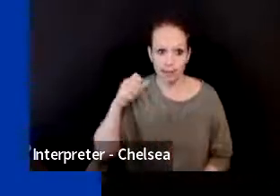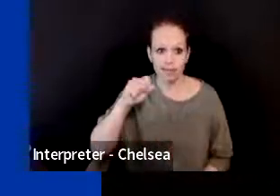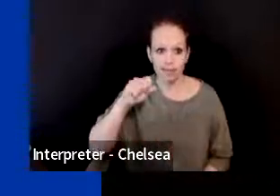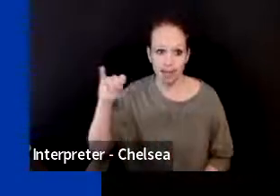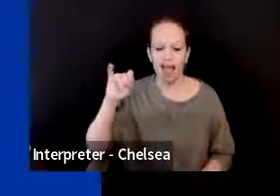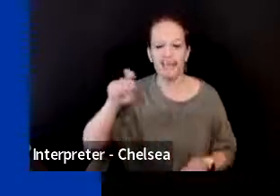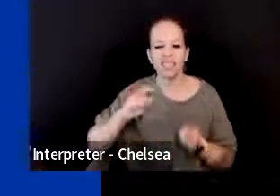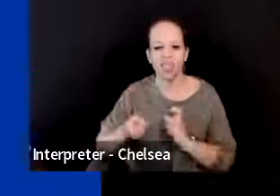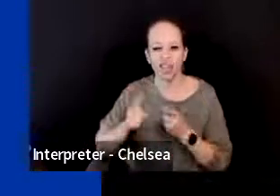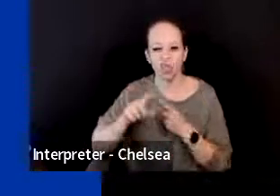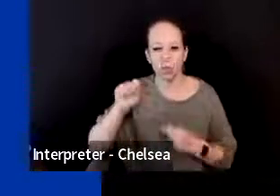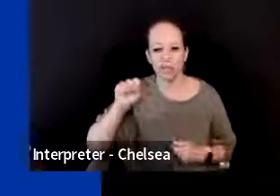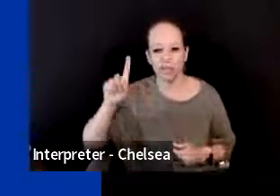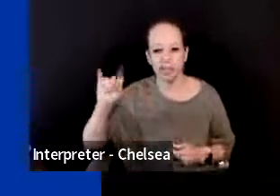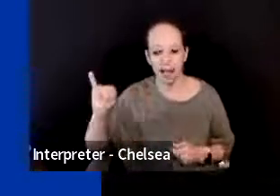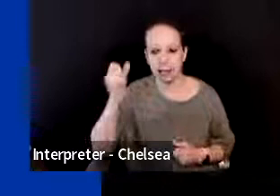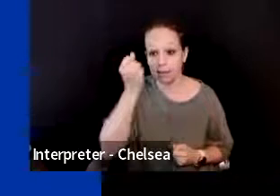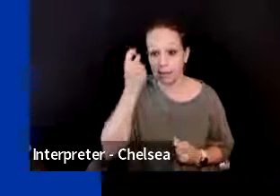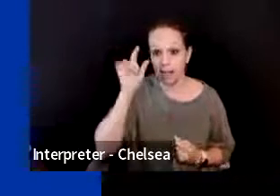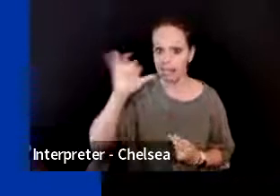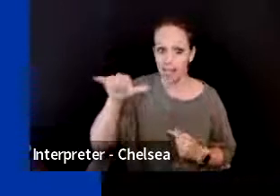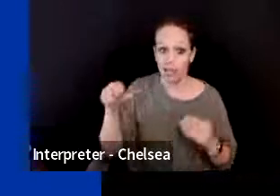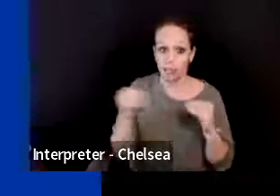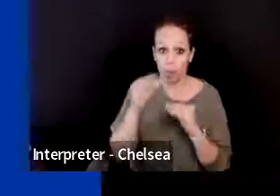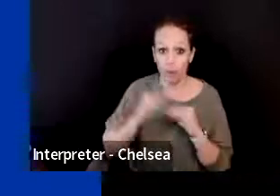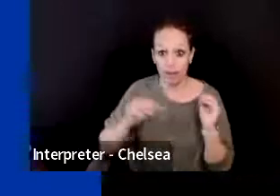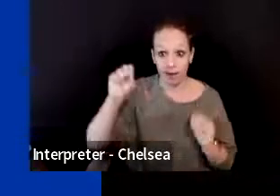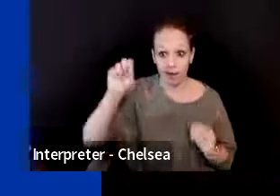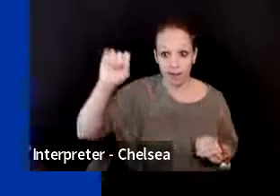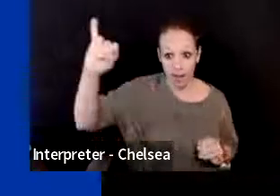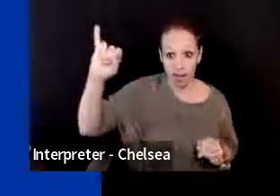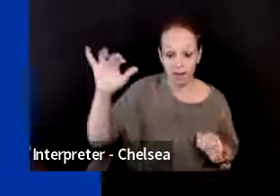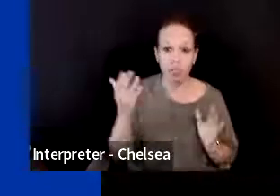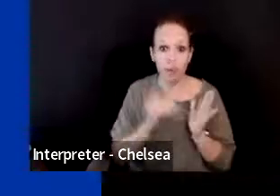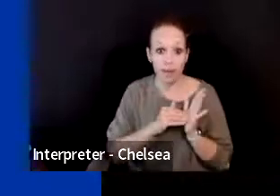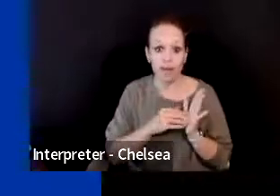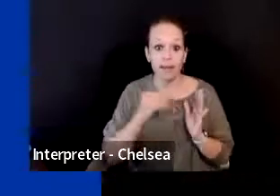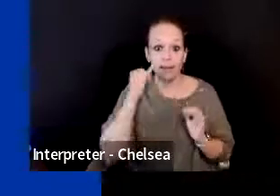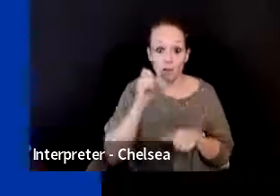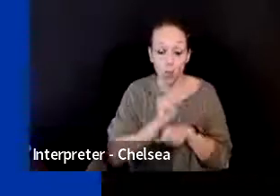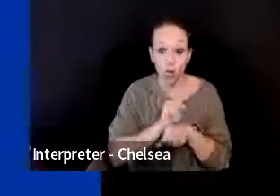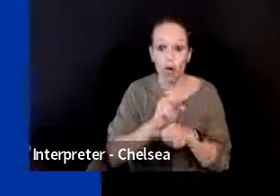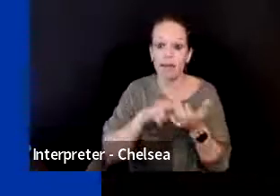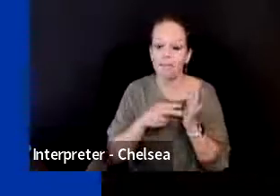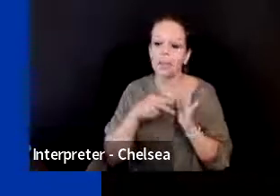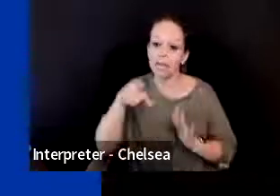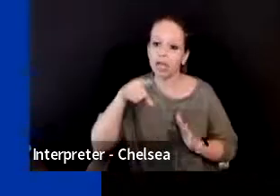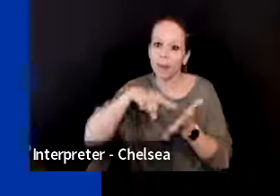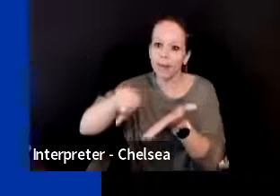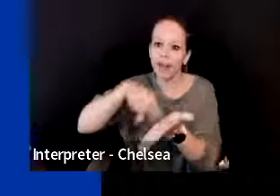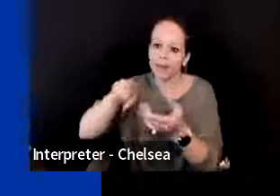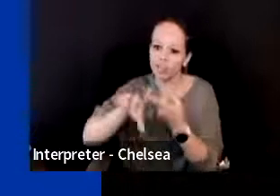to SSDI. And ladies and gentlemen, that's more than SSI. So there again, you work, you're contributing to your own Social Security